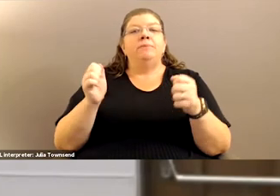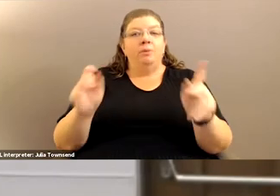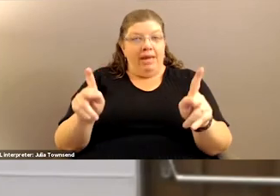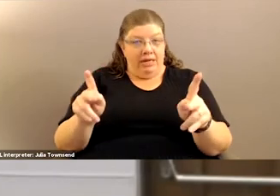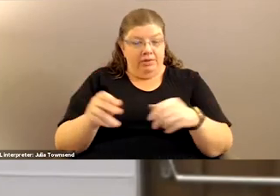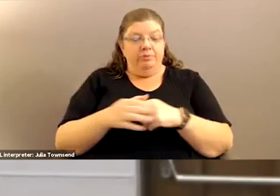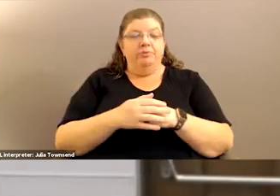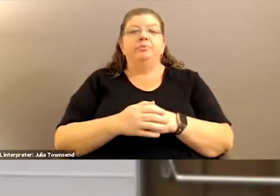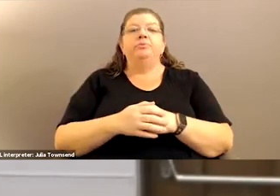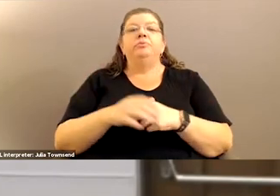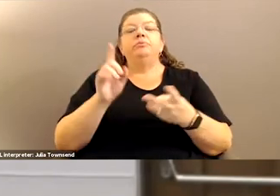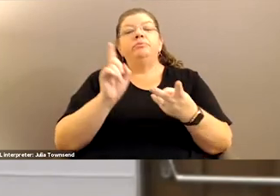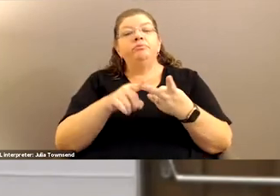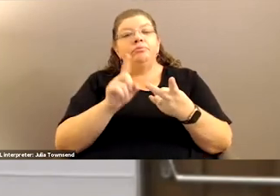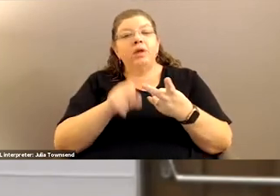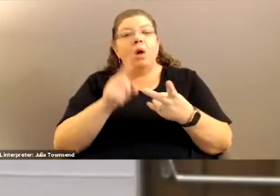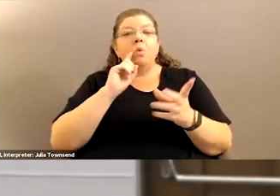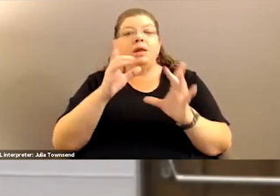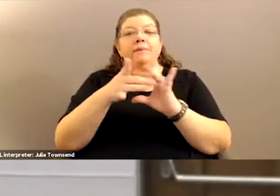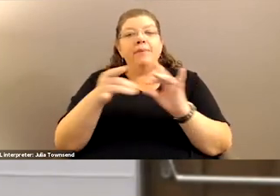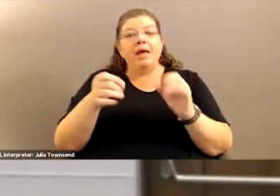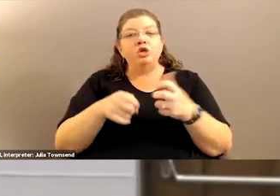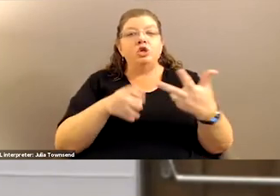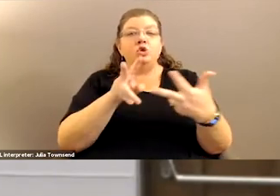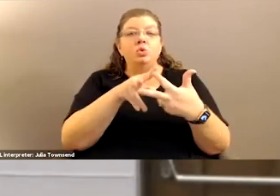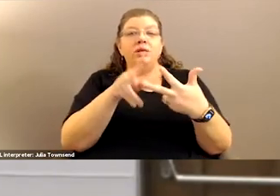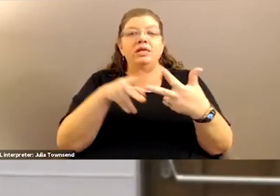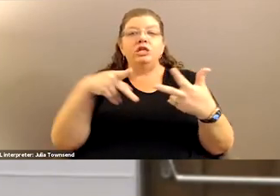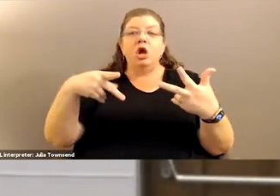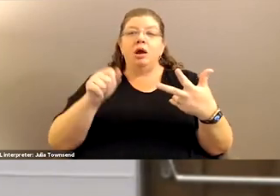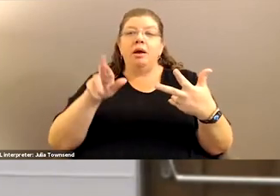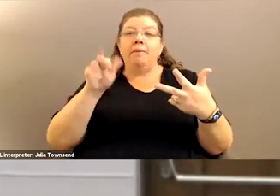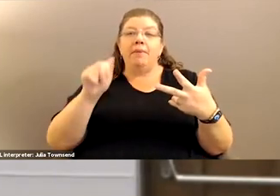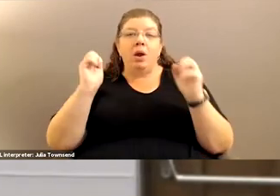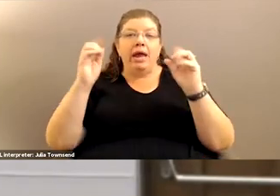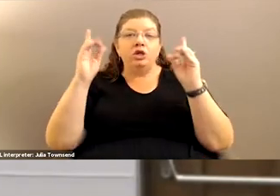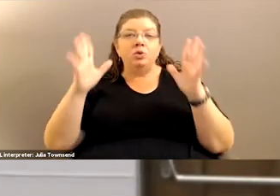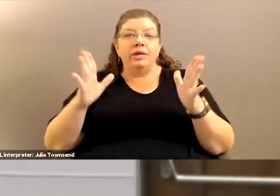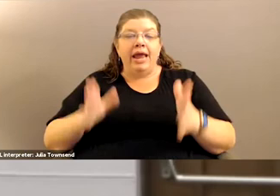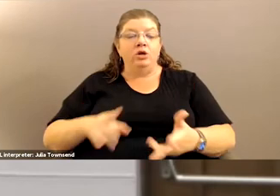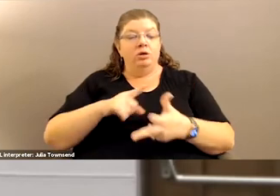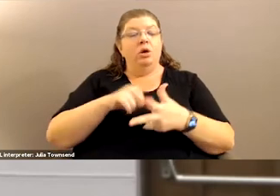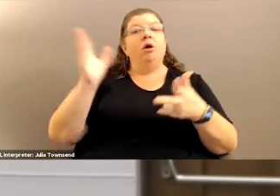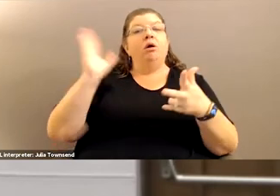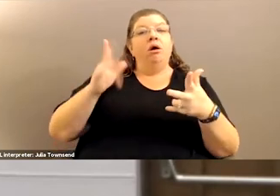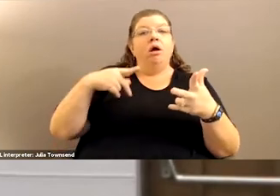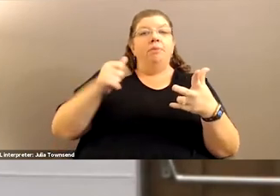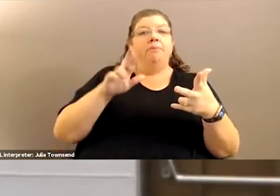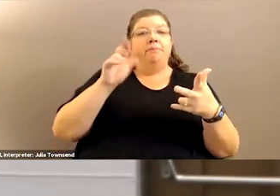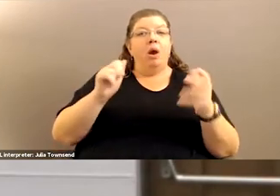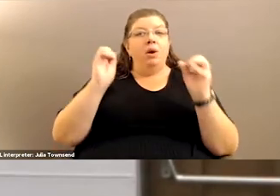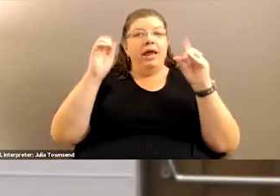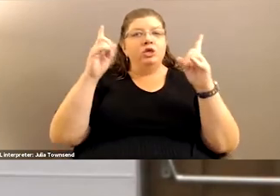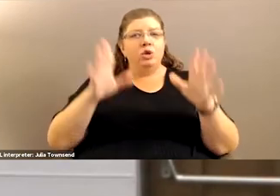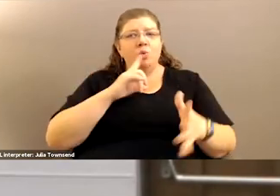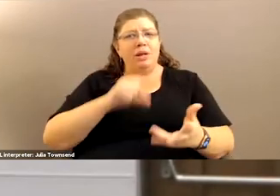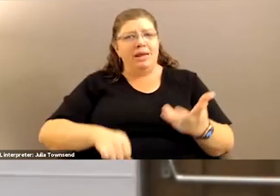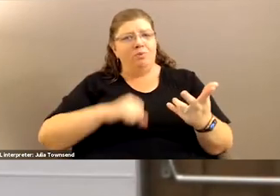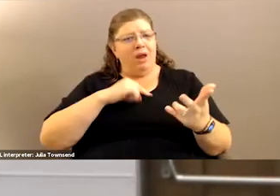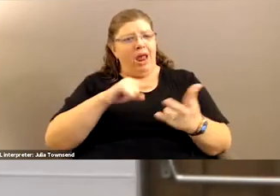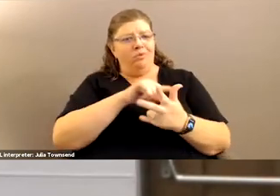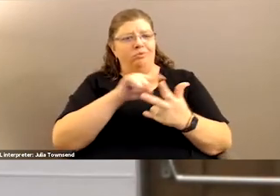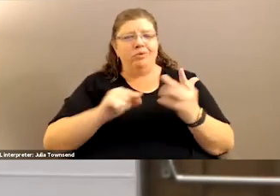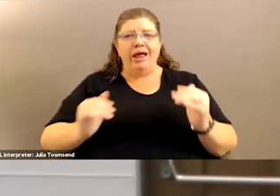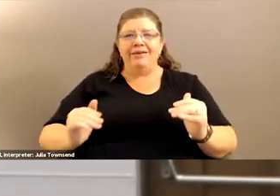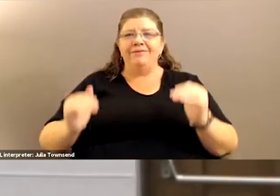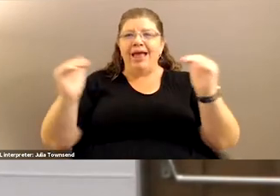that two of these were our para educators and the other did serve as a para educator so i'm really proud of of that advancement and